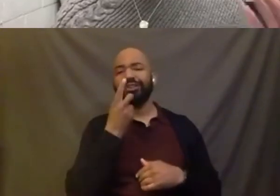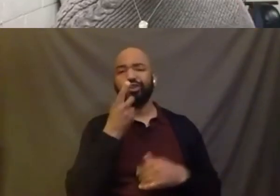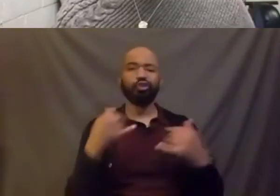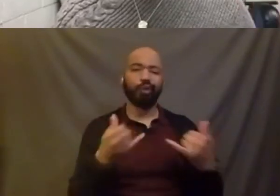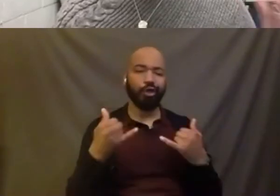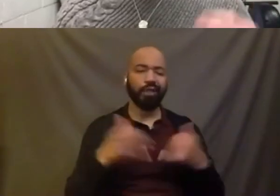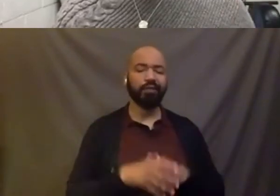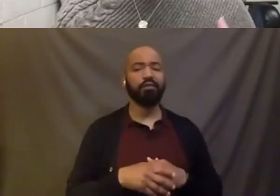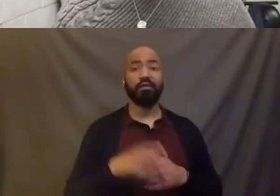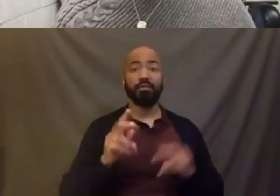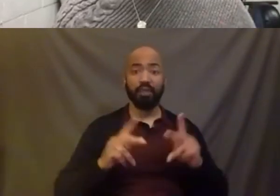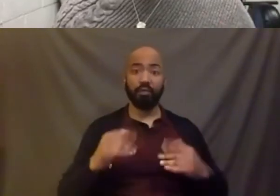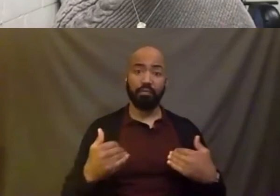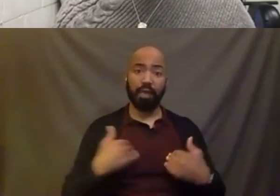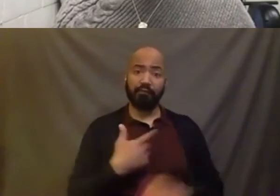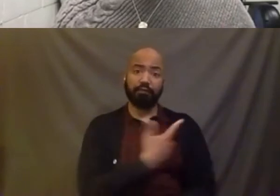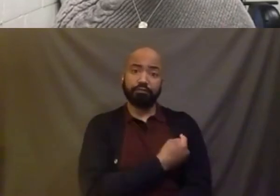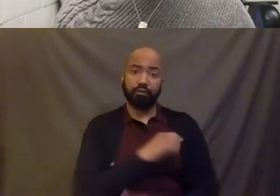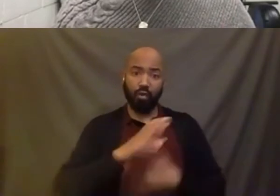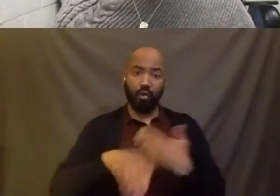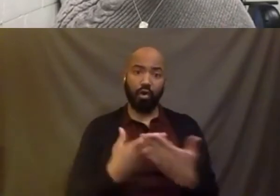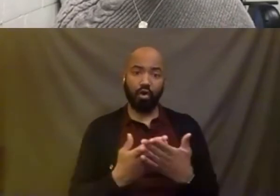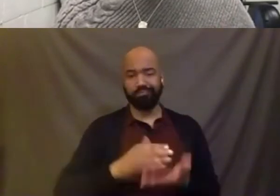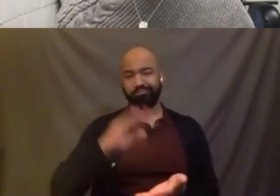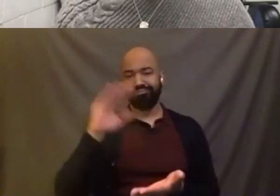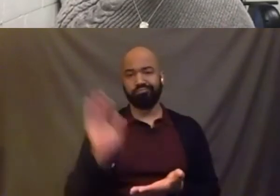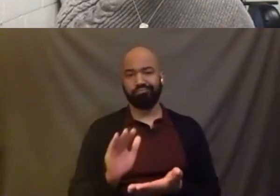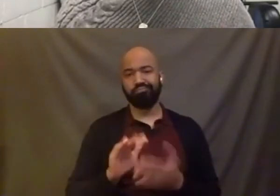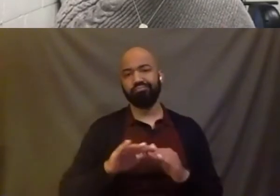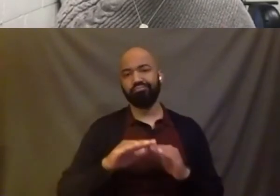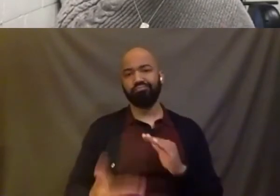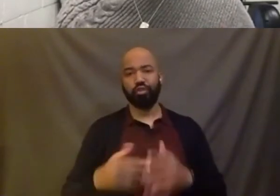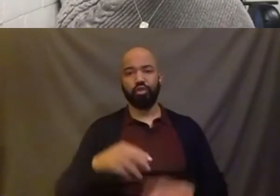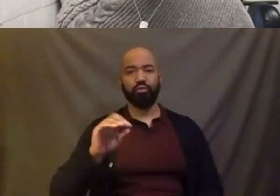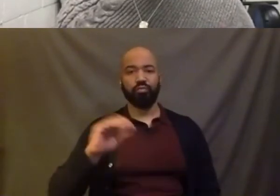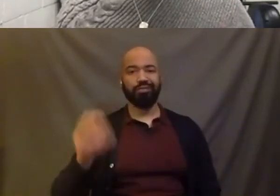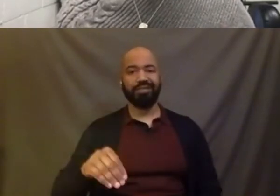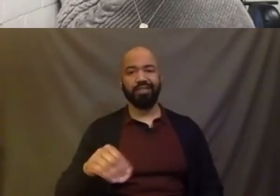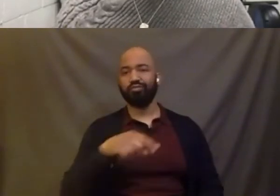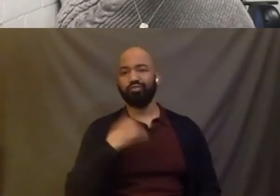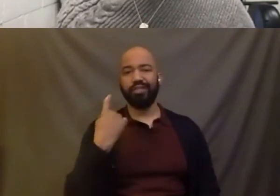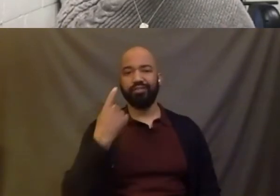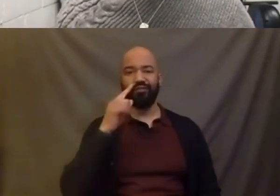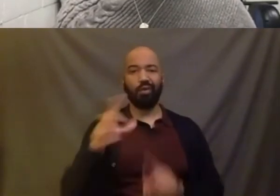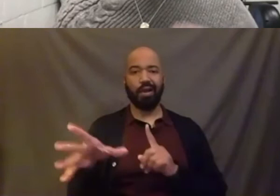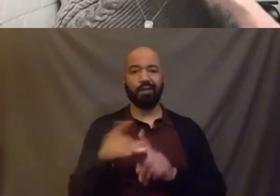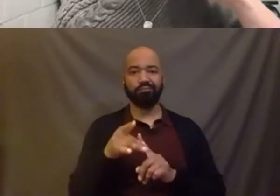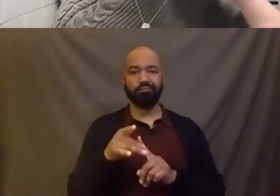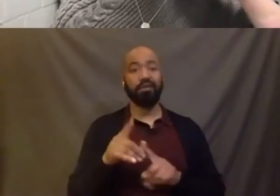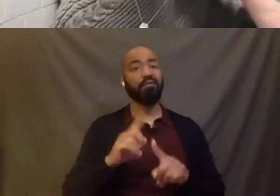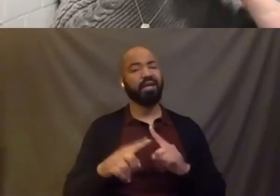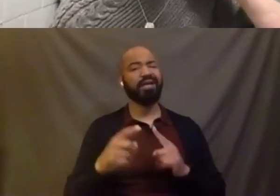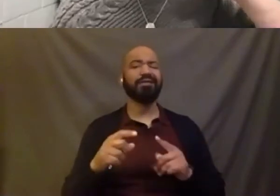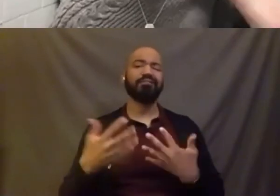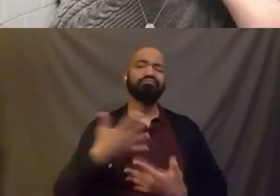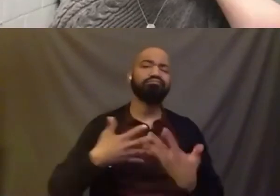you're really running a very low risk of infection, and see people and love that time with them again, and